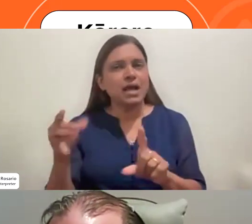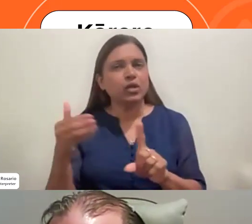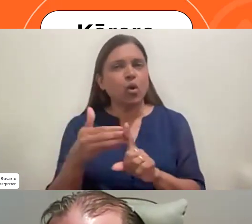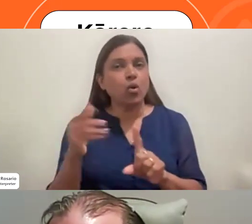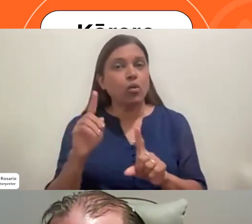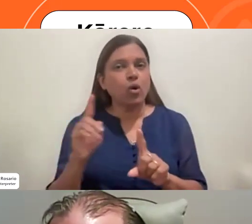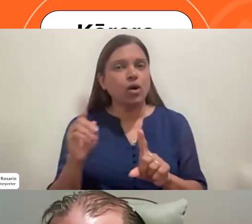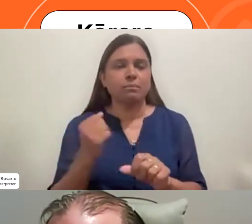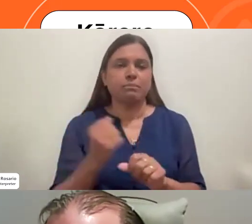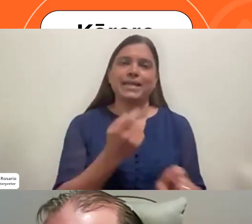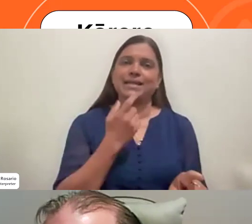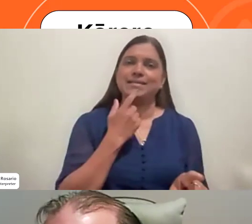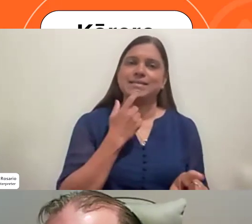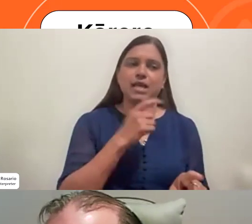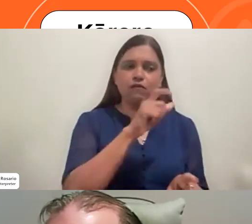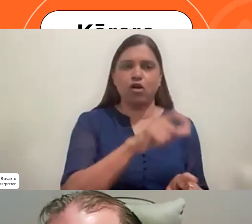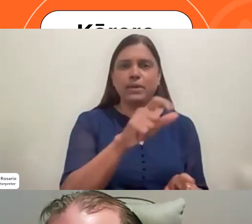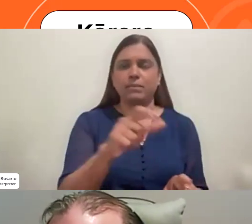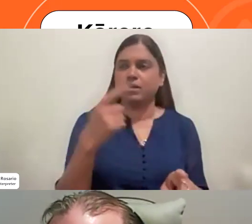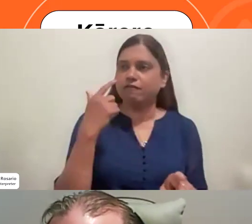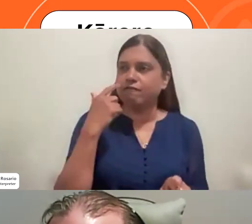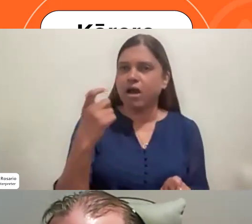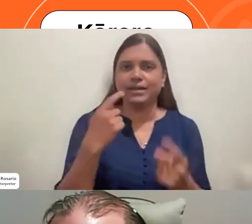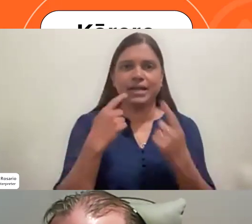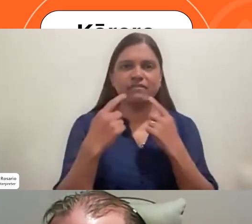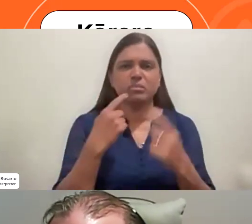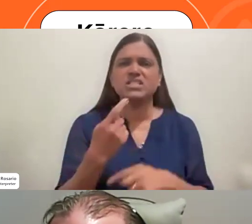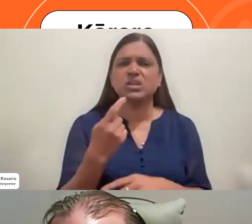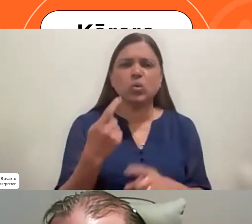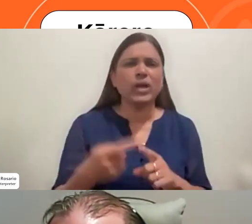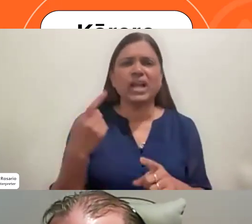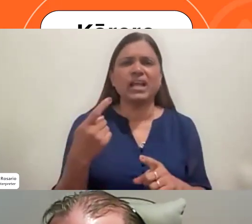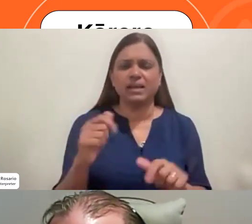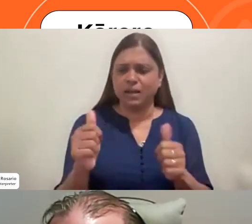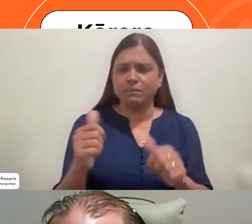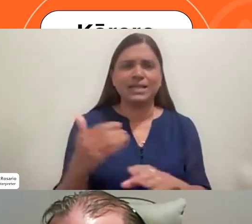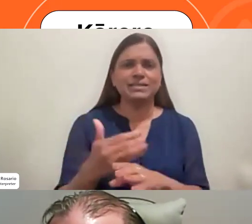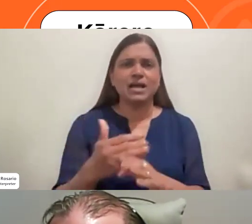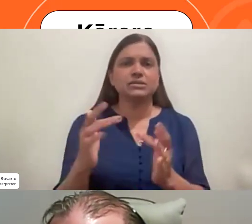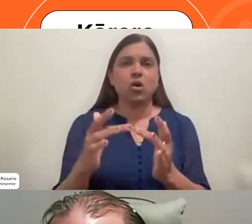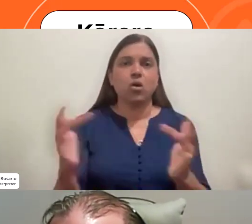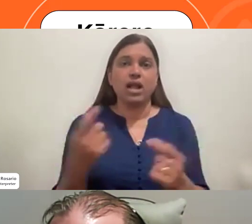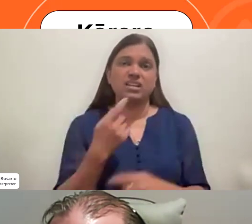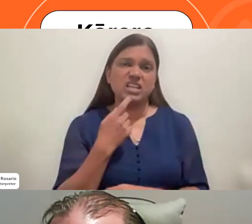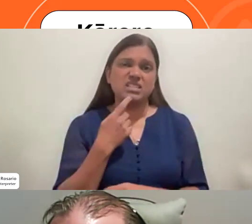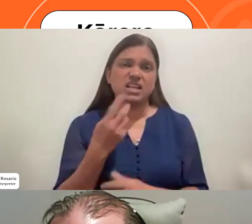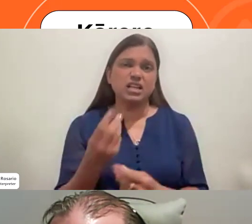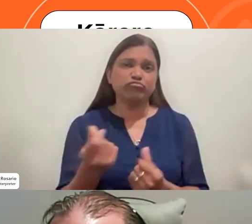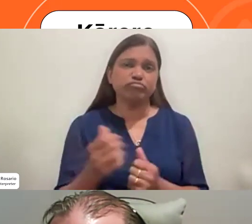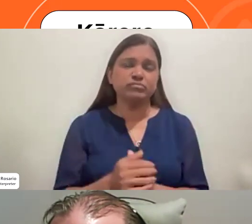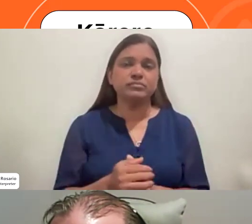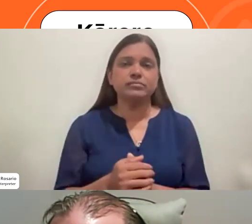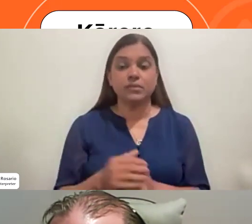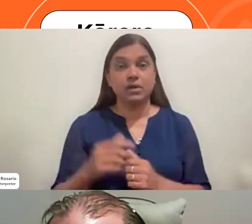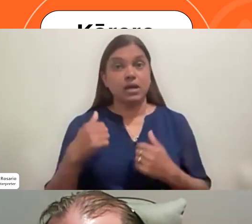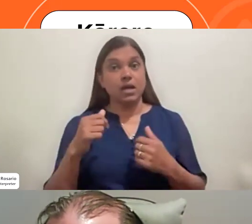people to find information quickly and complete tasks online easily. To be a really good content